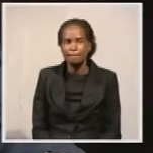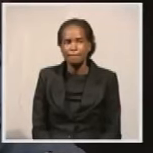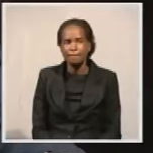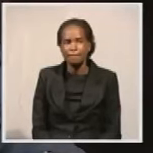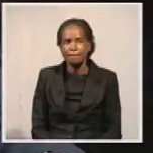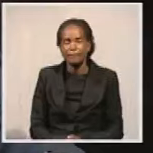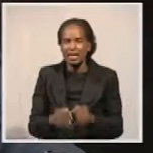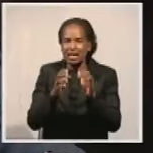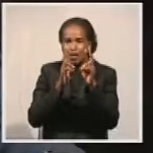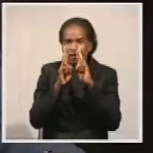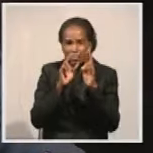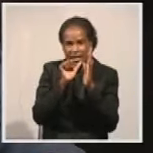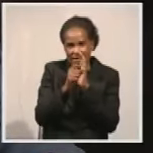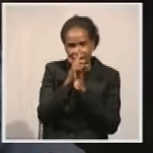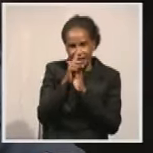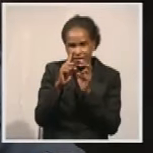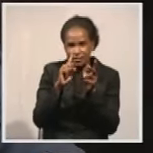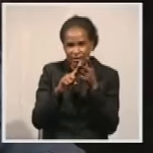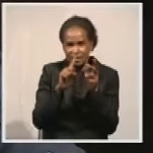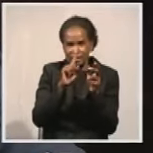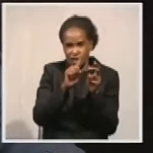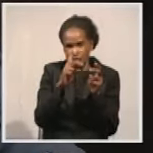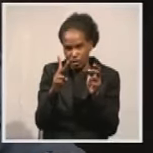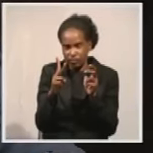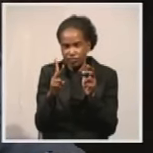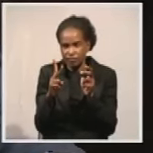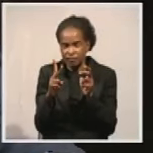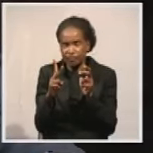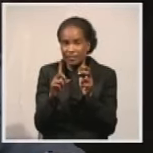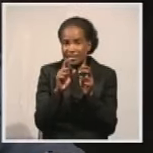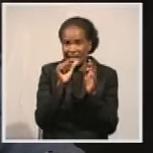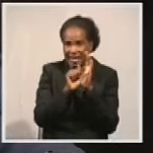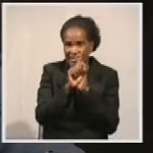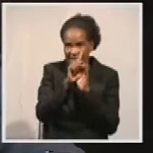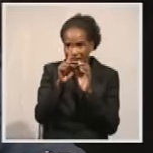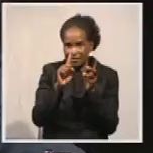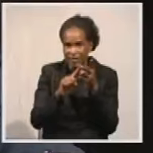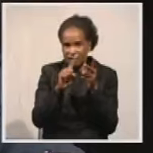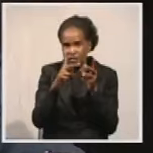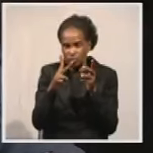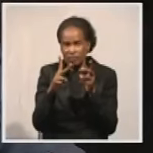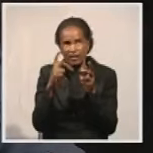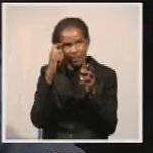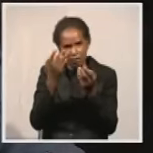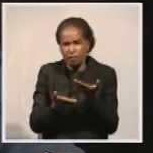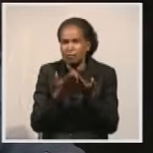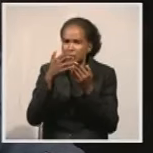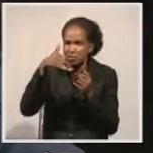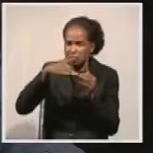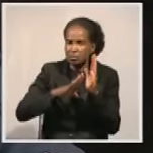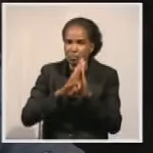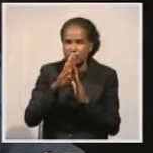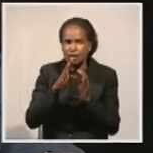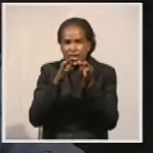around Article 11 and Article 12, which I think if you look at it right now, it serves as very well. Mm. That talks about